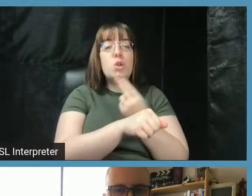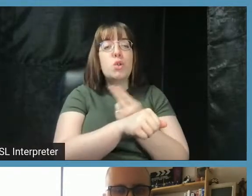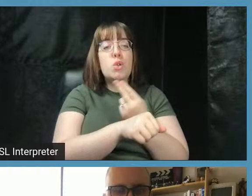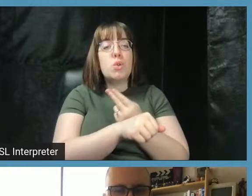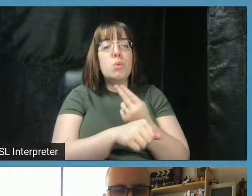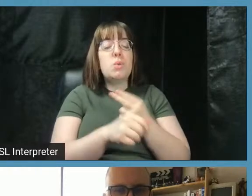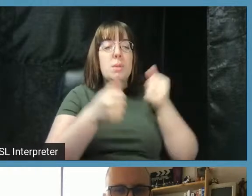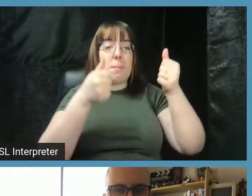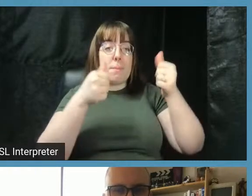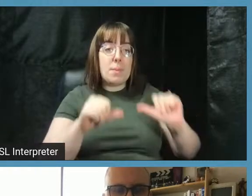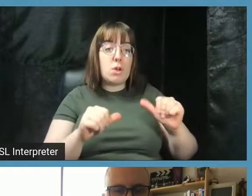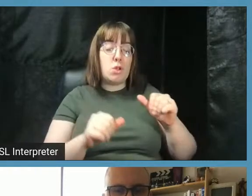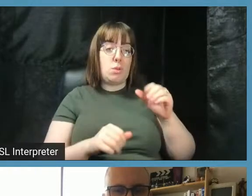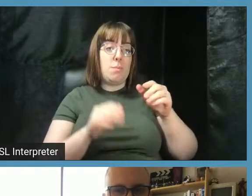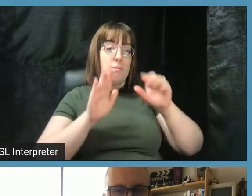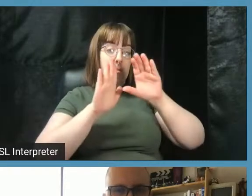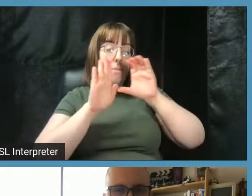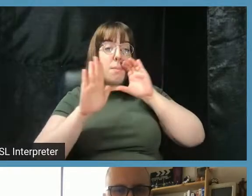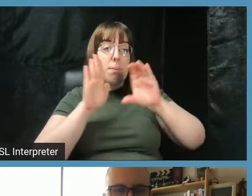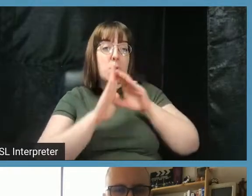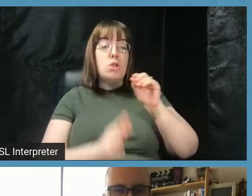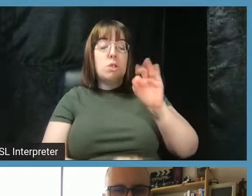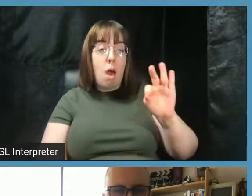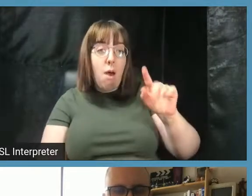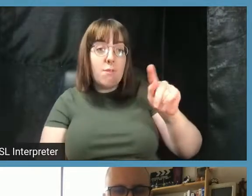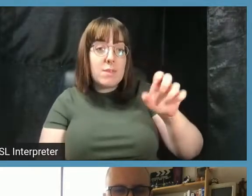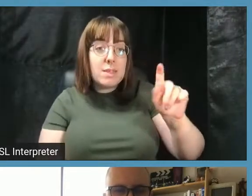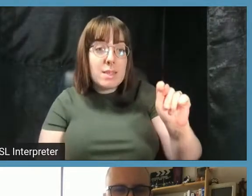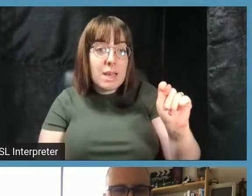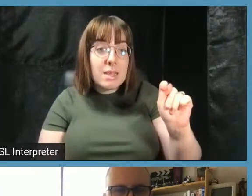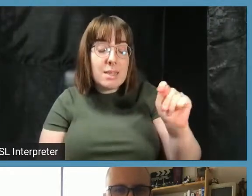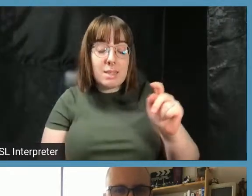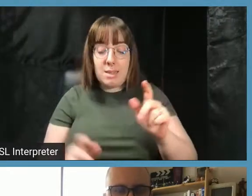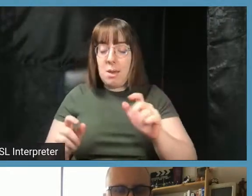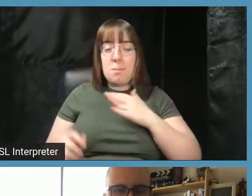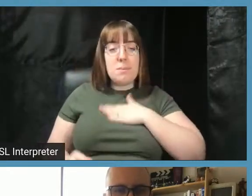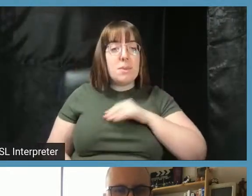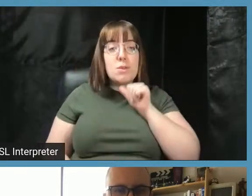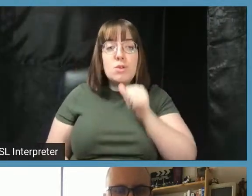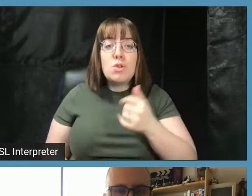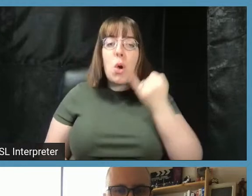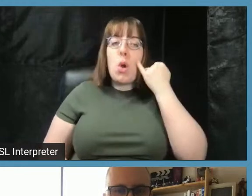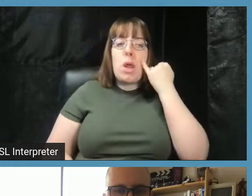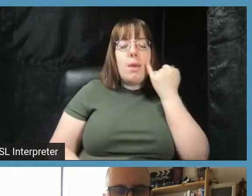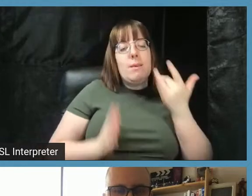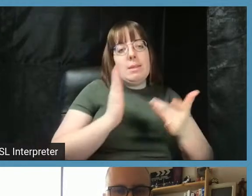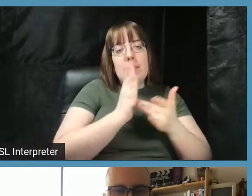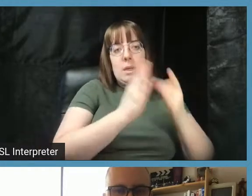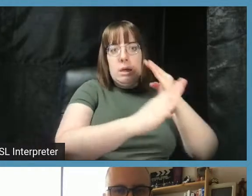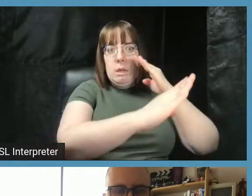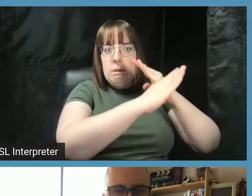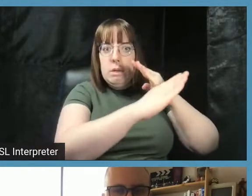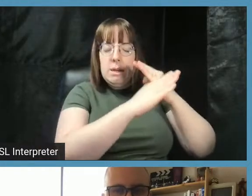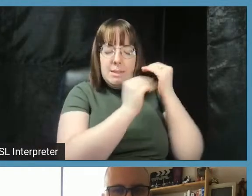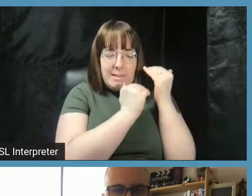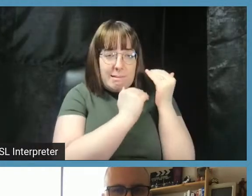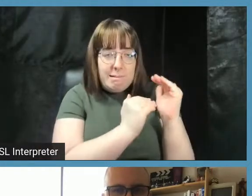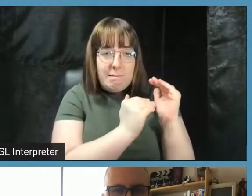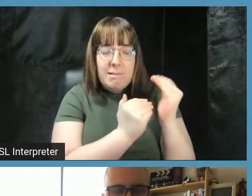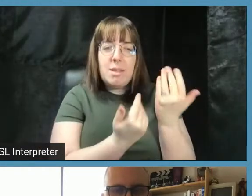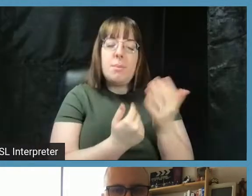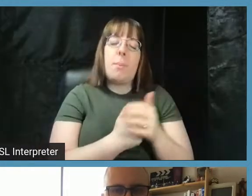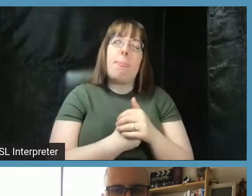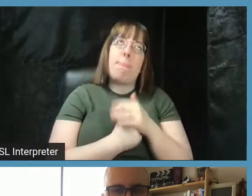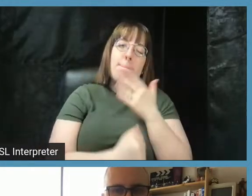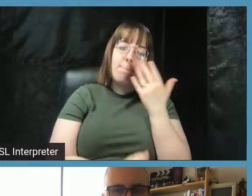you absolutely should. However, if you have no other choice because of a certain technical limitation, at least the other part of your question kicks